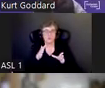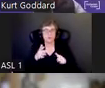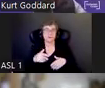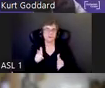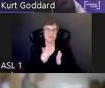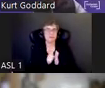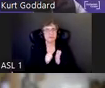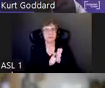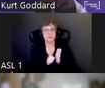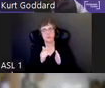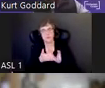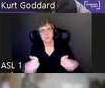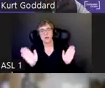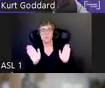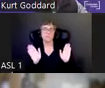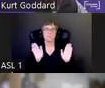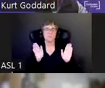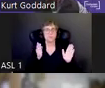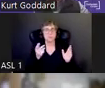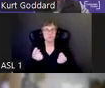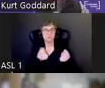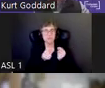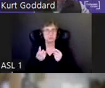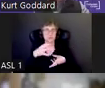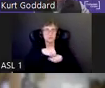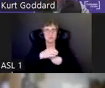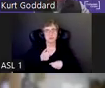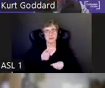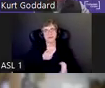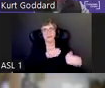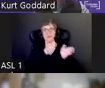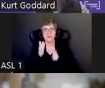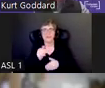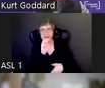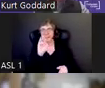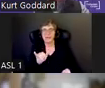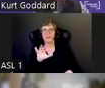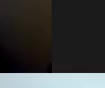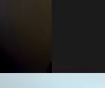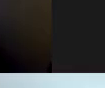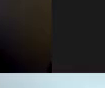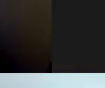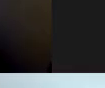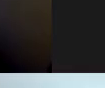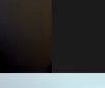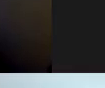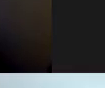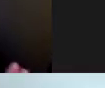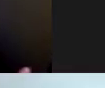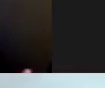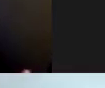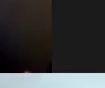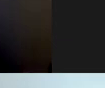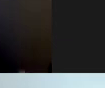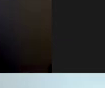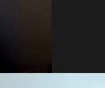did not butcher any of your names. It's always a moment of stress when I realize I did not ask you how to say your